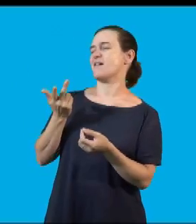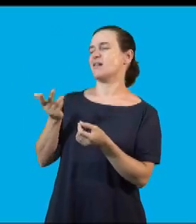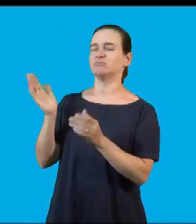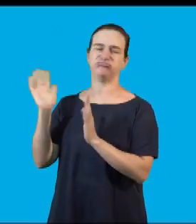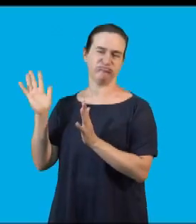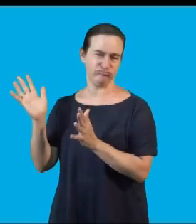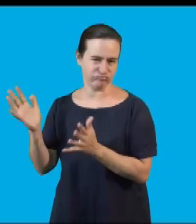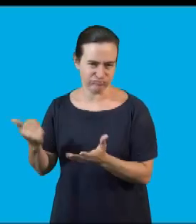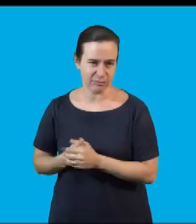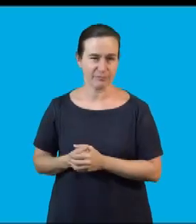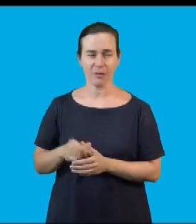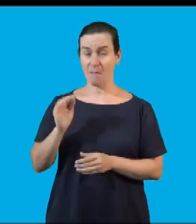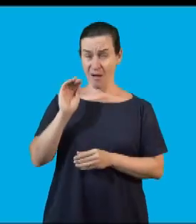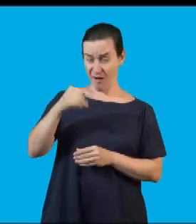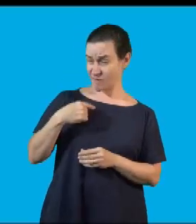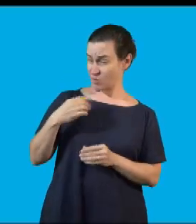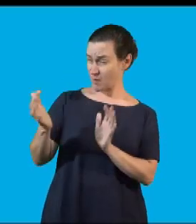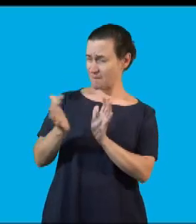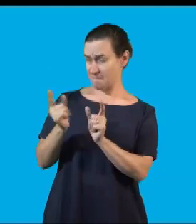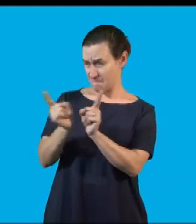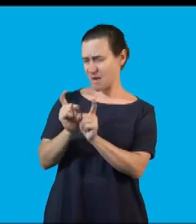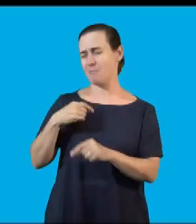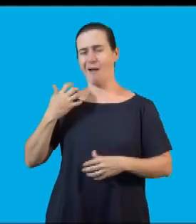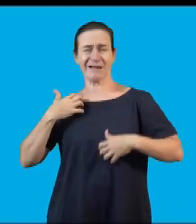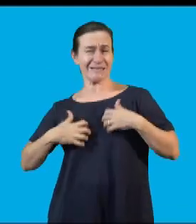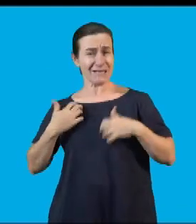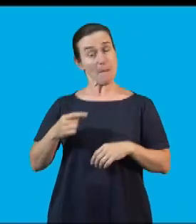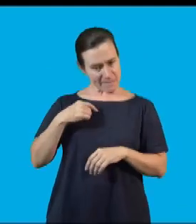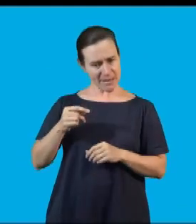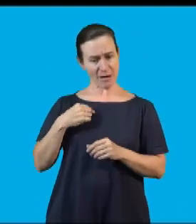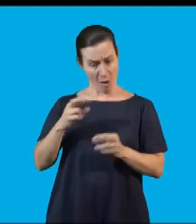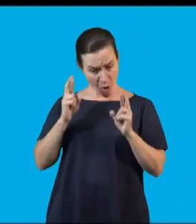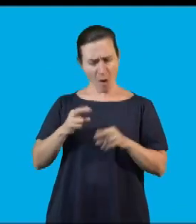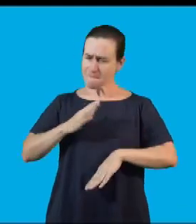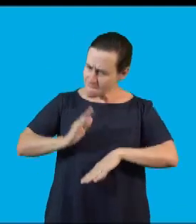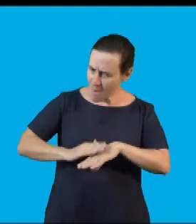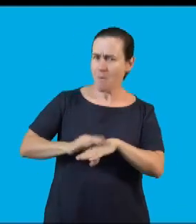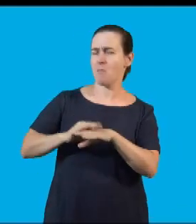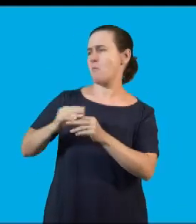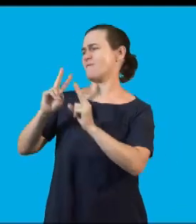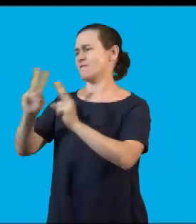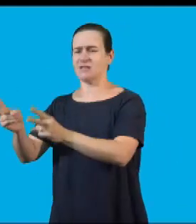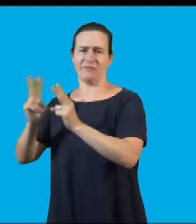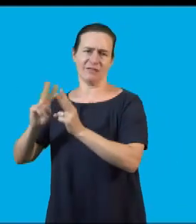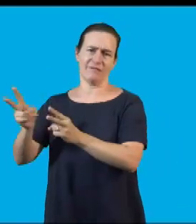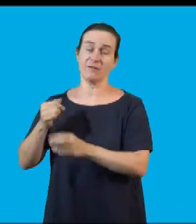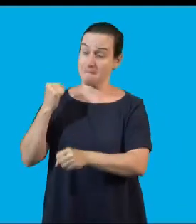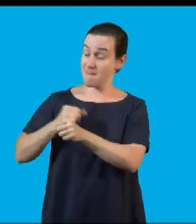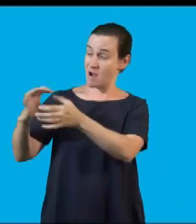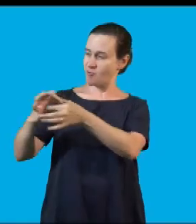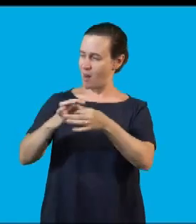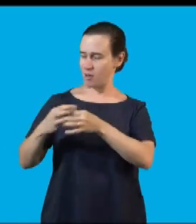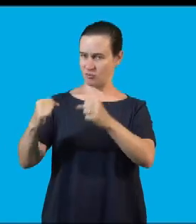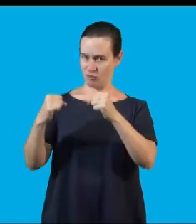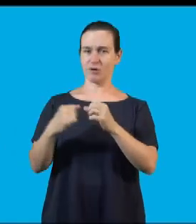I feel excited after the meeting. I hope this will lead to more regular contact and help strengthen